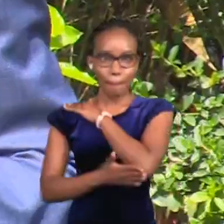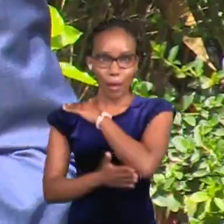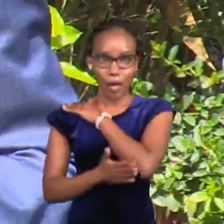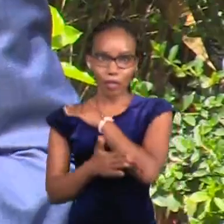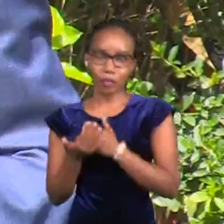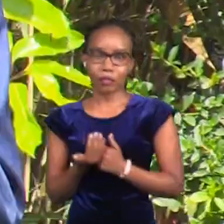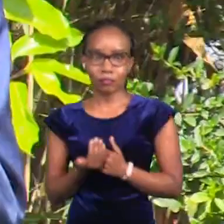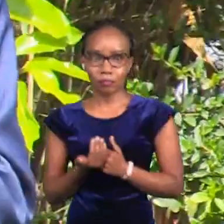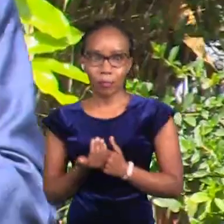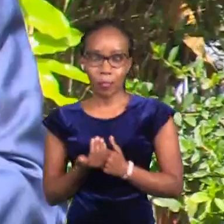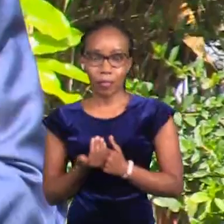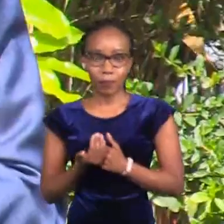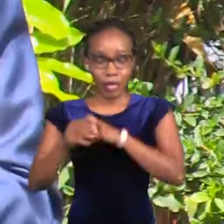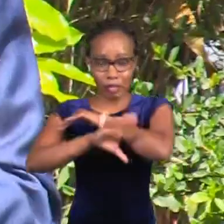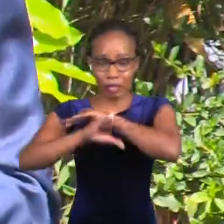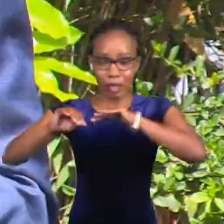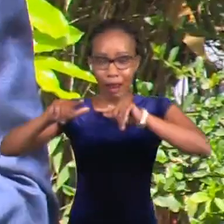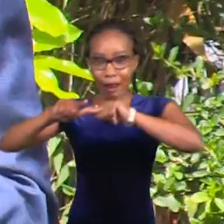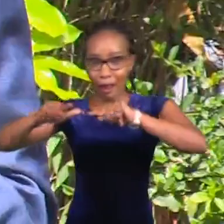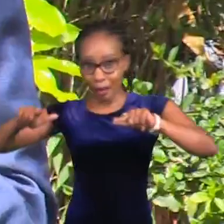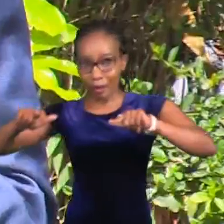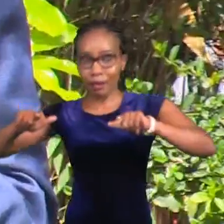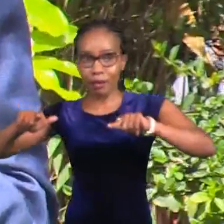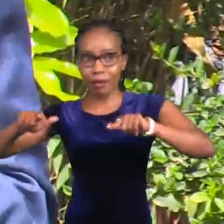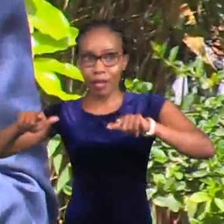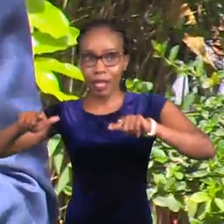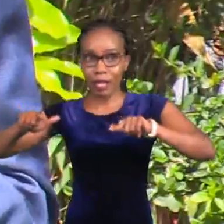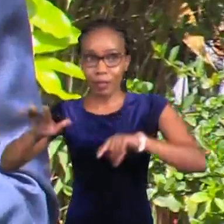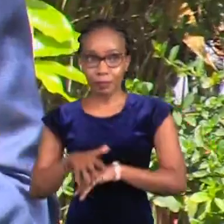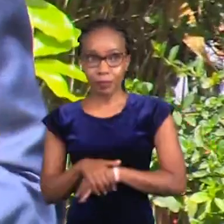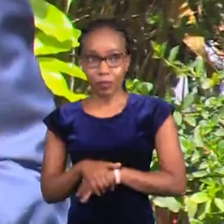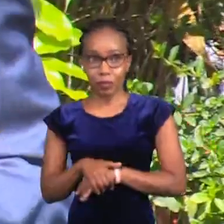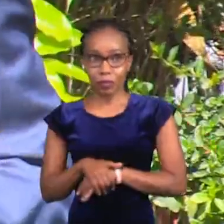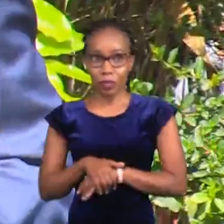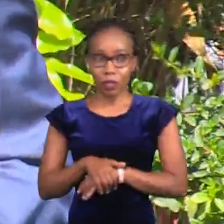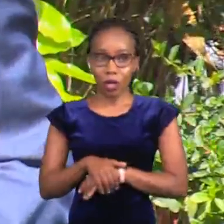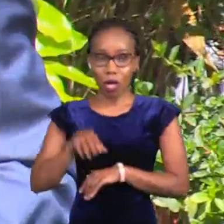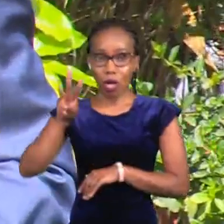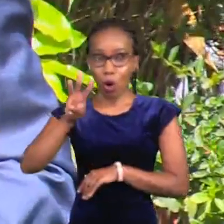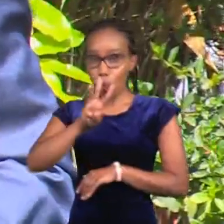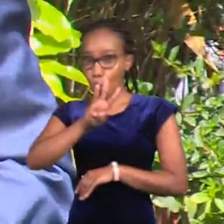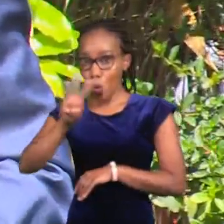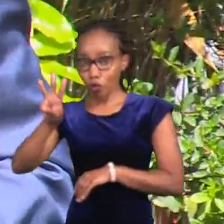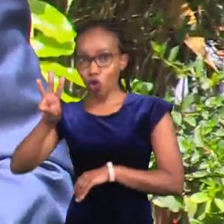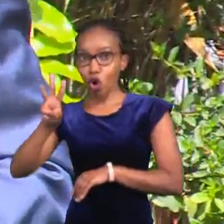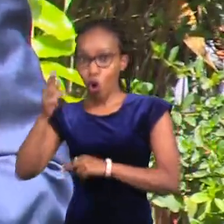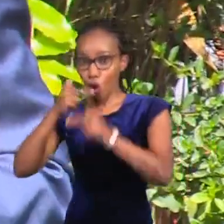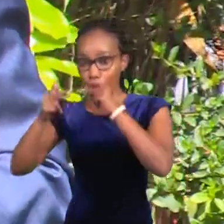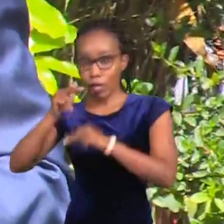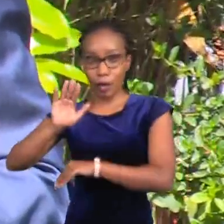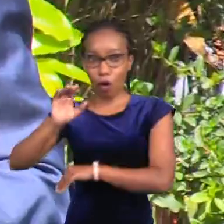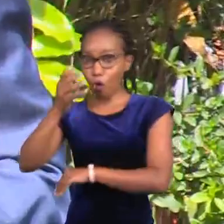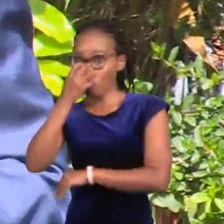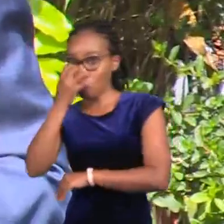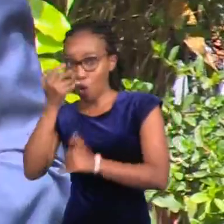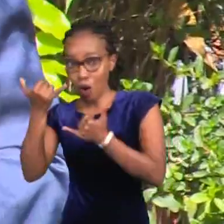the high heavens. The grabbing of a piece of land on which Western Hotel stands. It is in